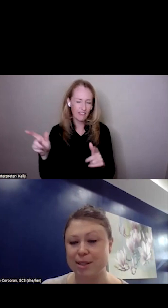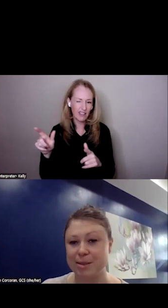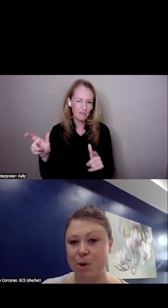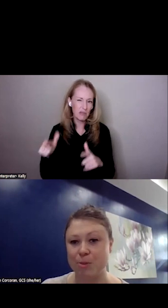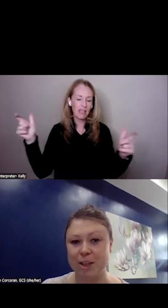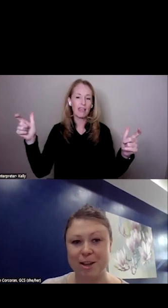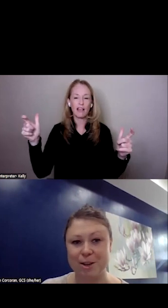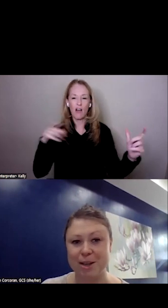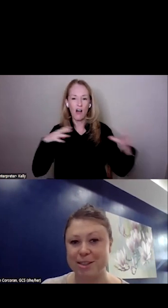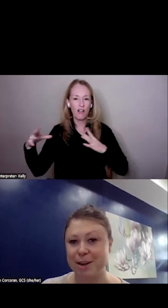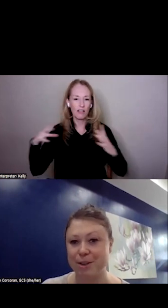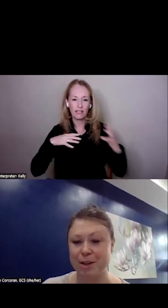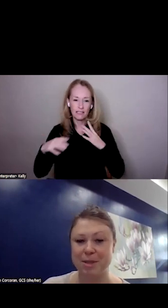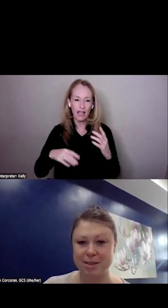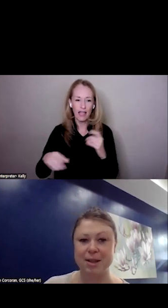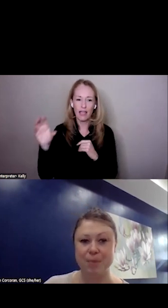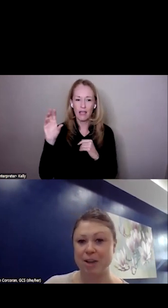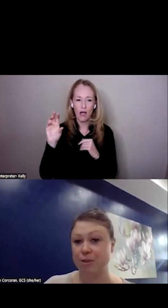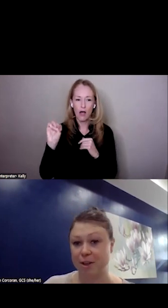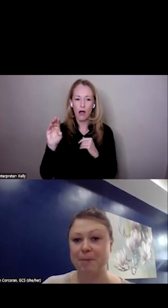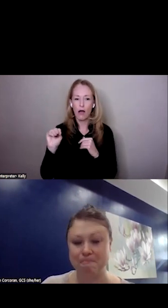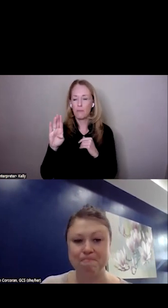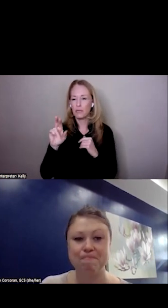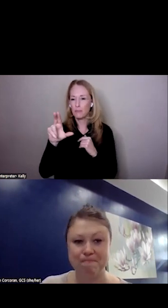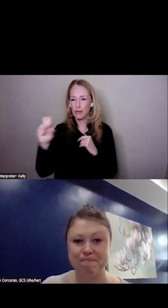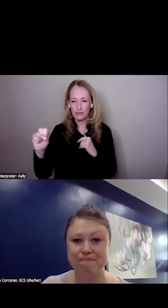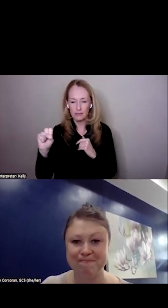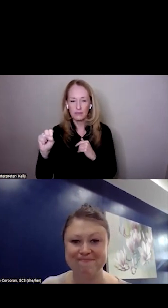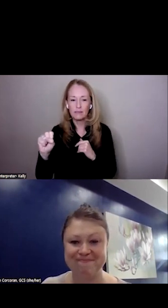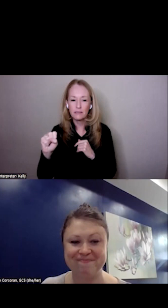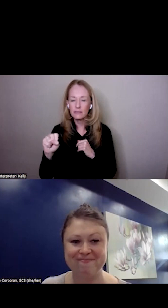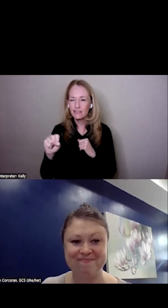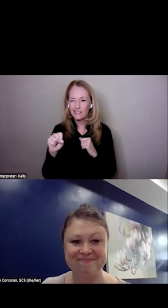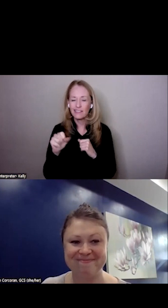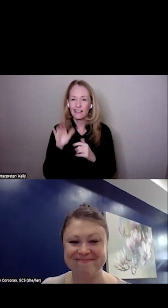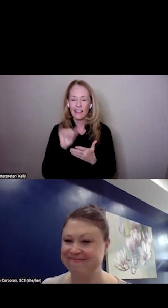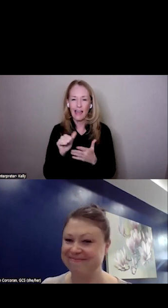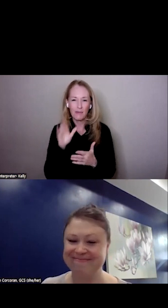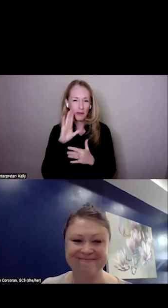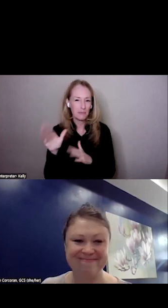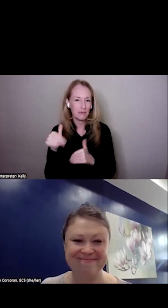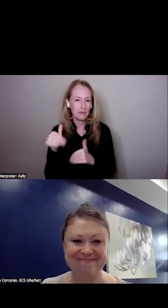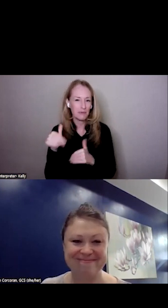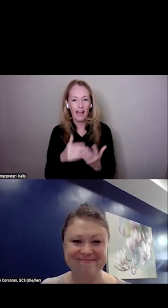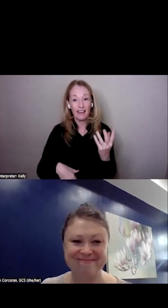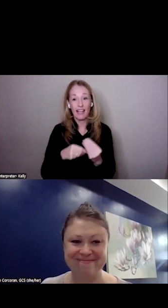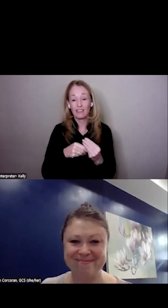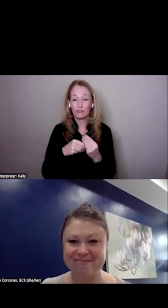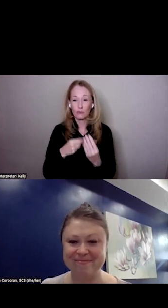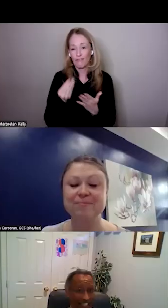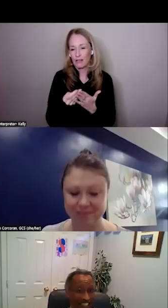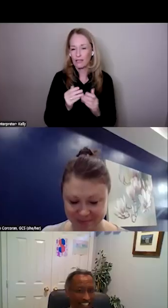that brings us some hopefully crisis care developments and extra funding. Oh, Sarah, thank you so much. And thank you for keeping